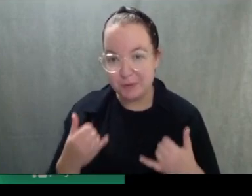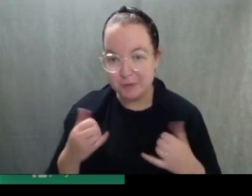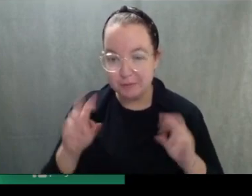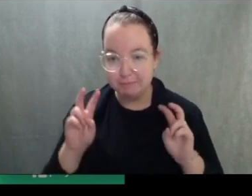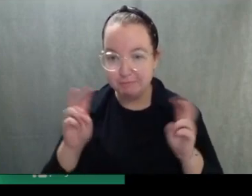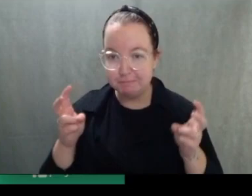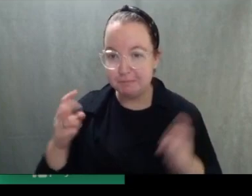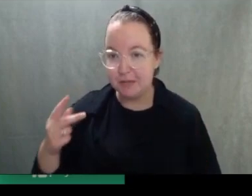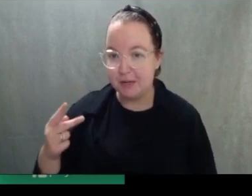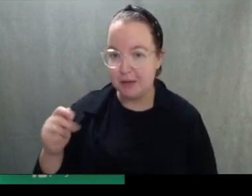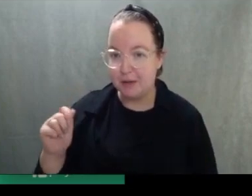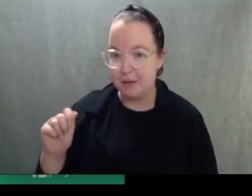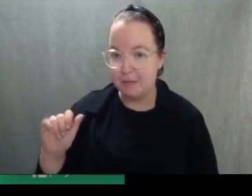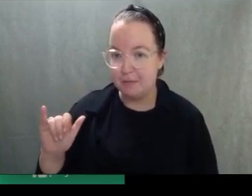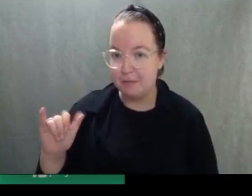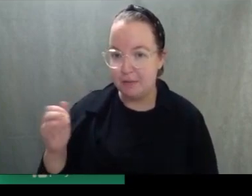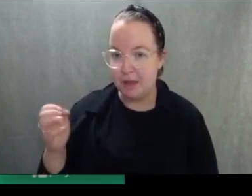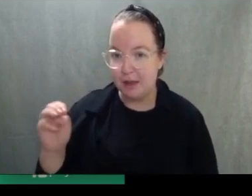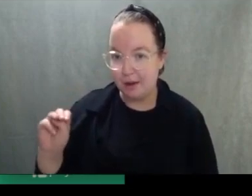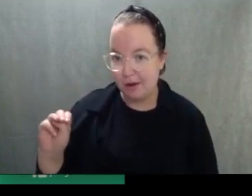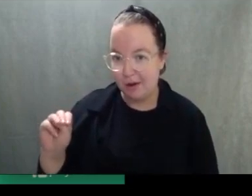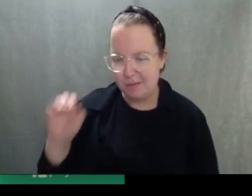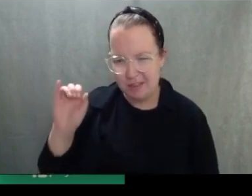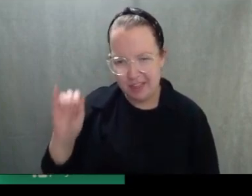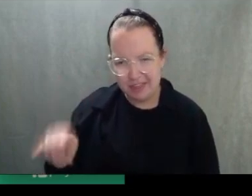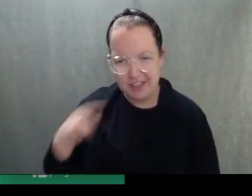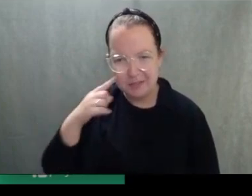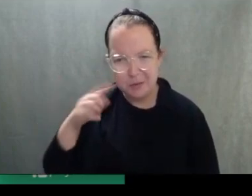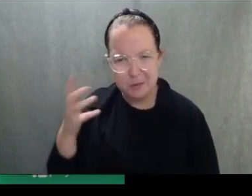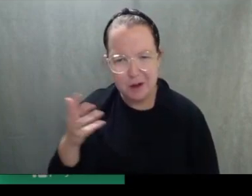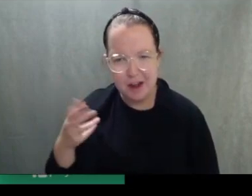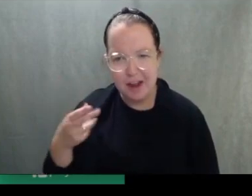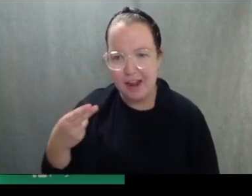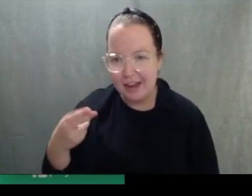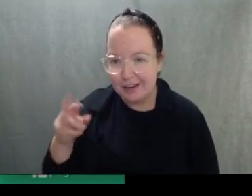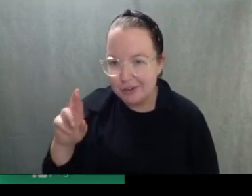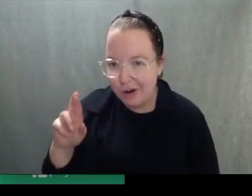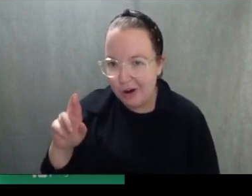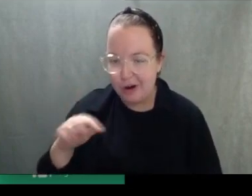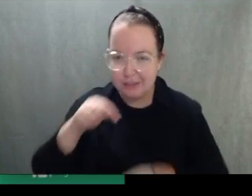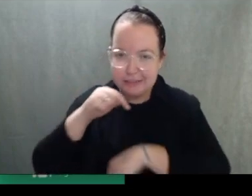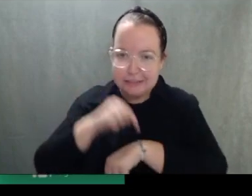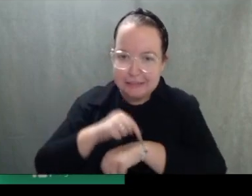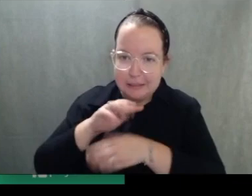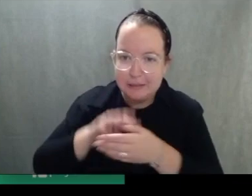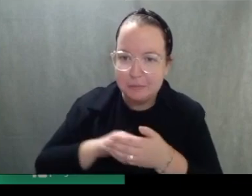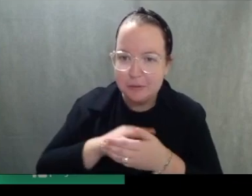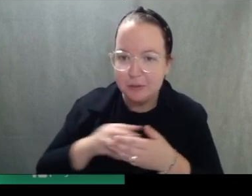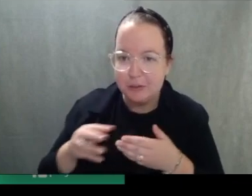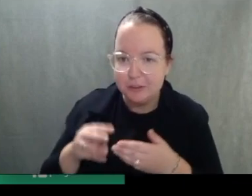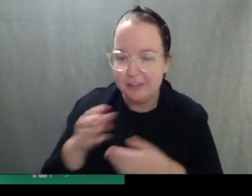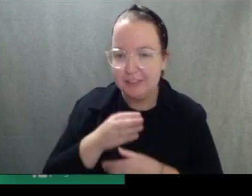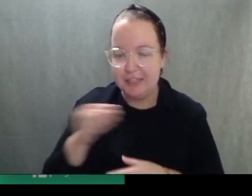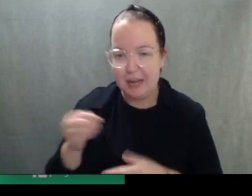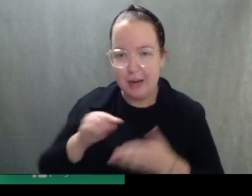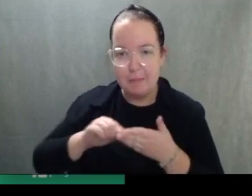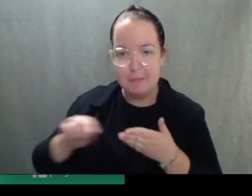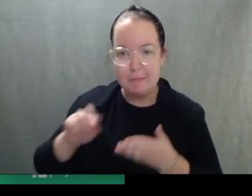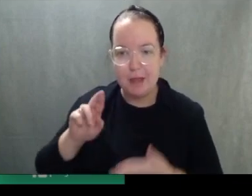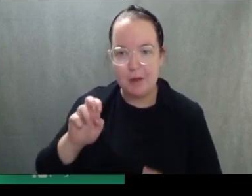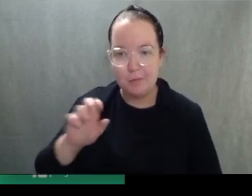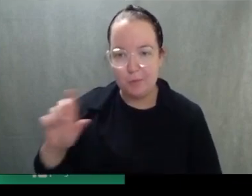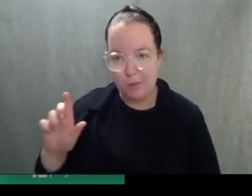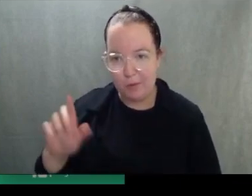new payroll, HR, and timekeeping system that will be used starting this month. So as part of today's training, we